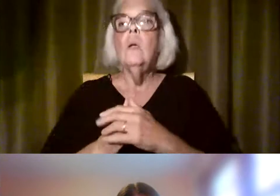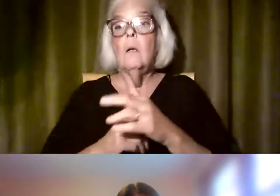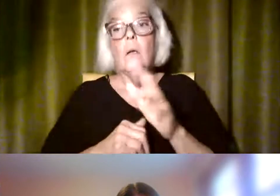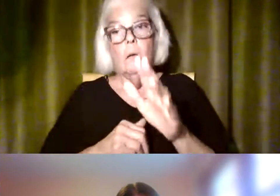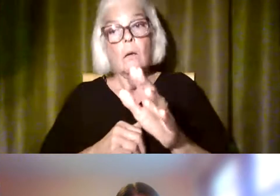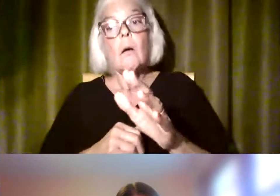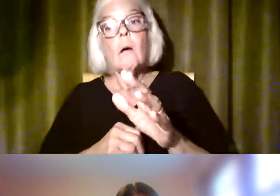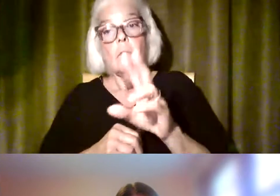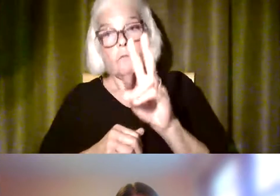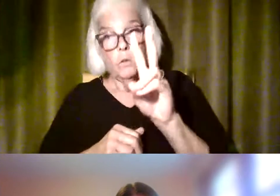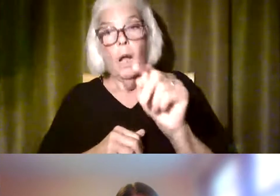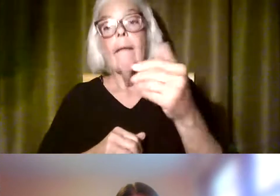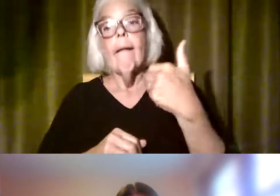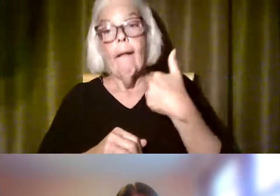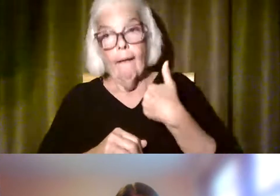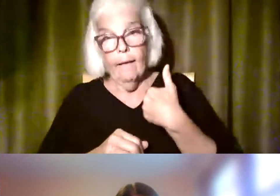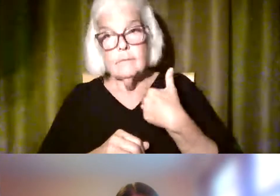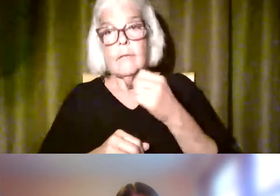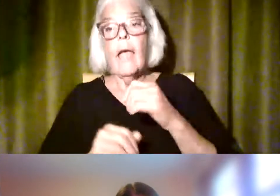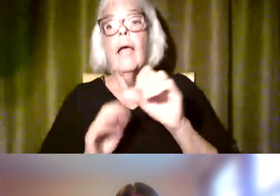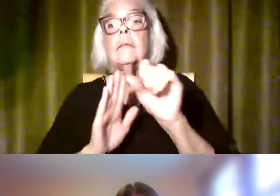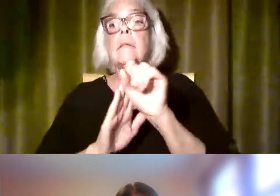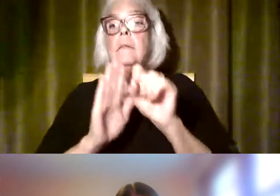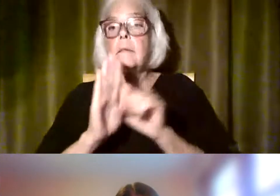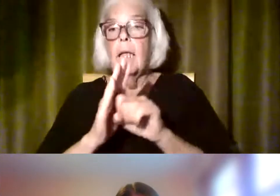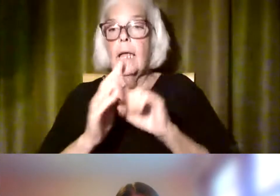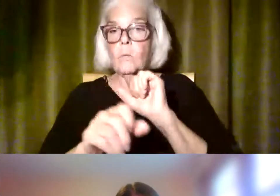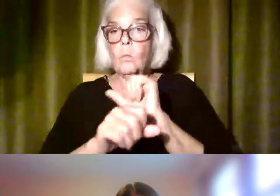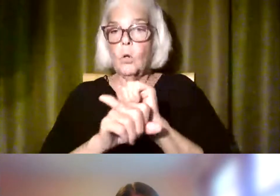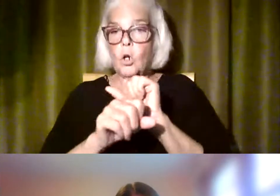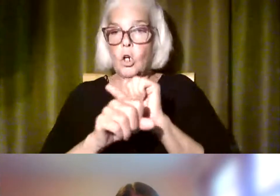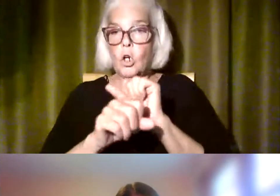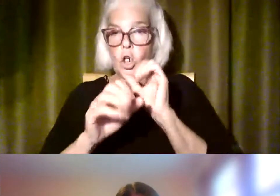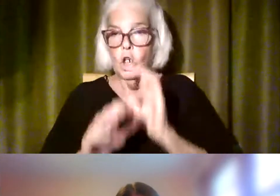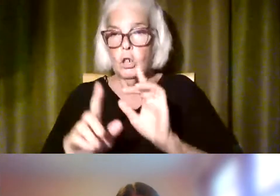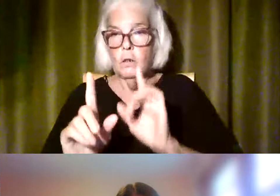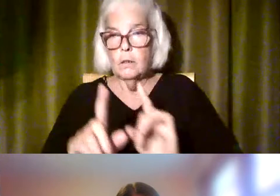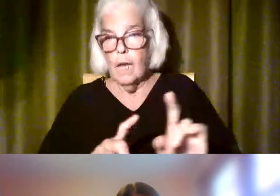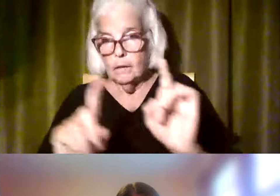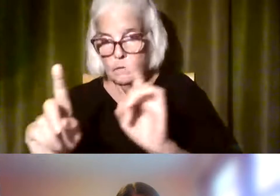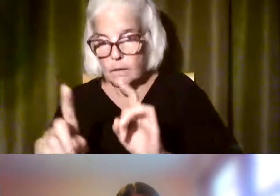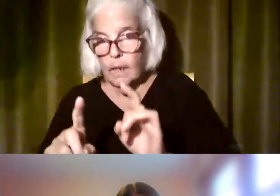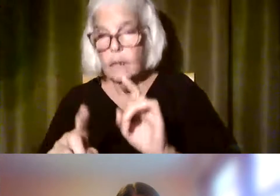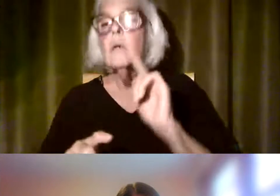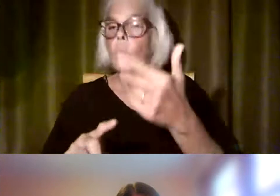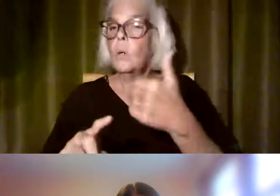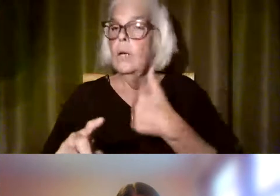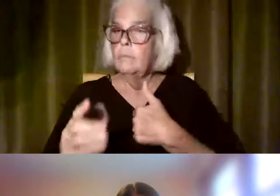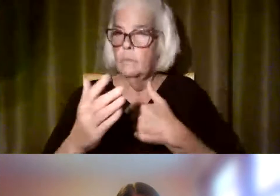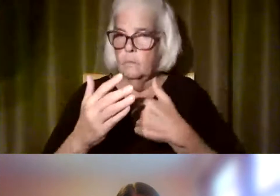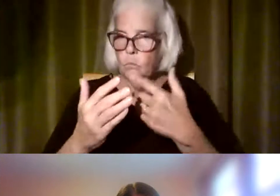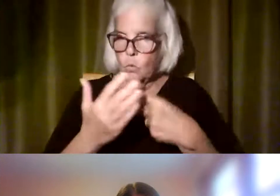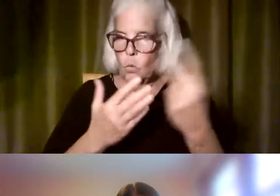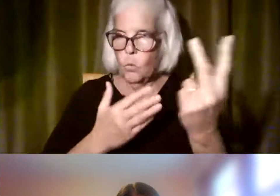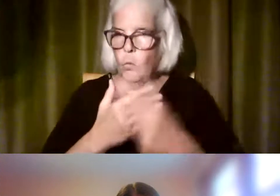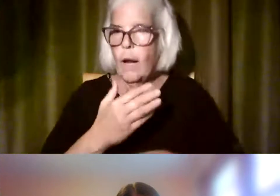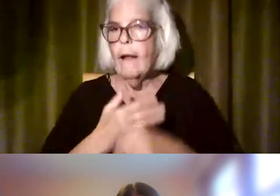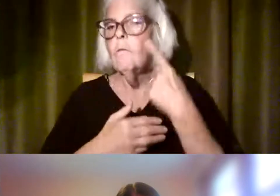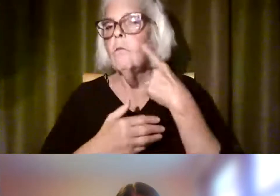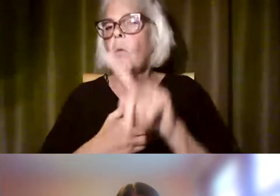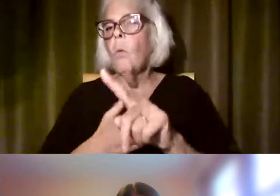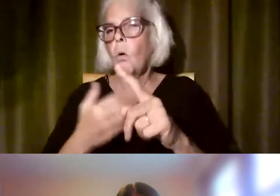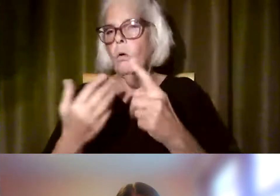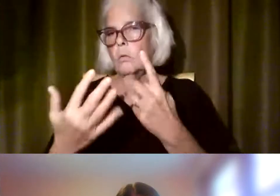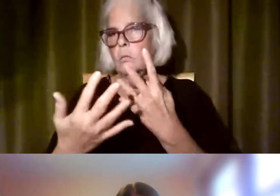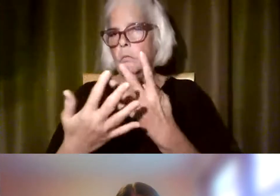had surveillance programming for Department of Corrections. We are still continuing to support long-term care facilities. They have